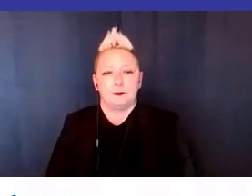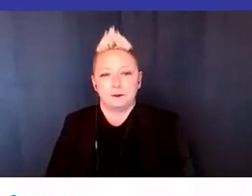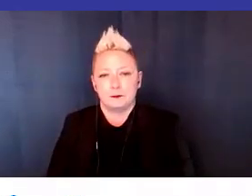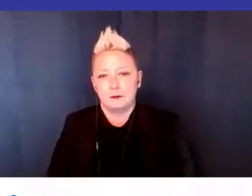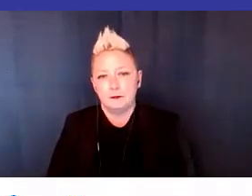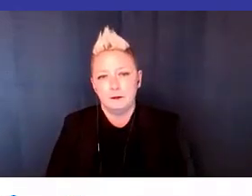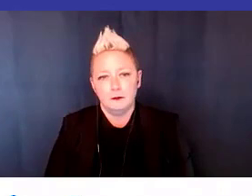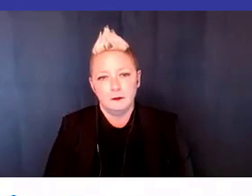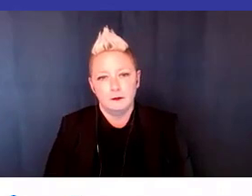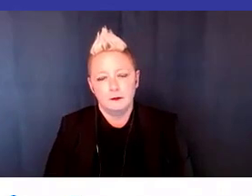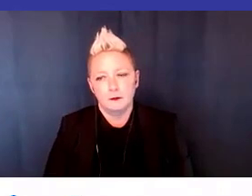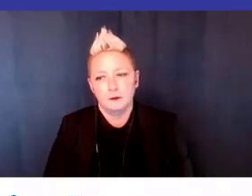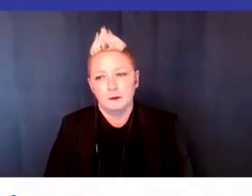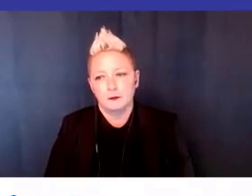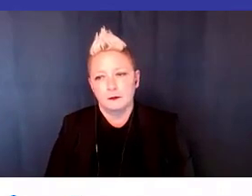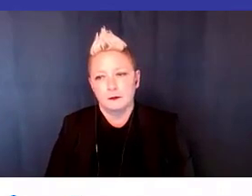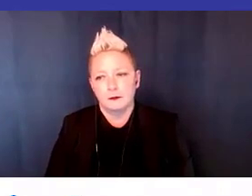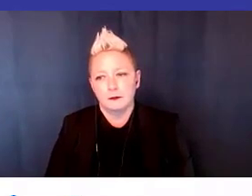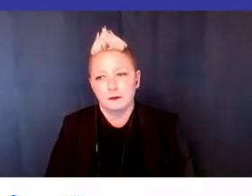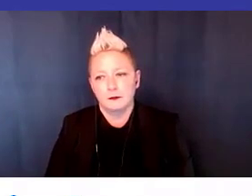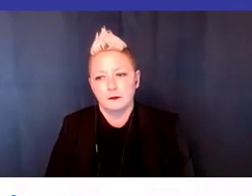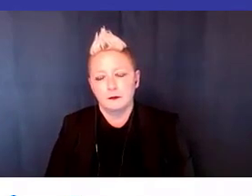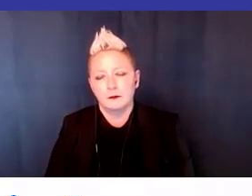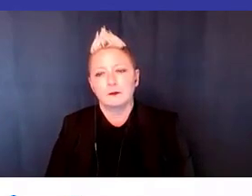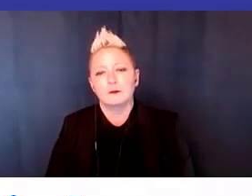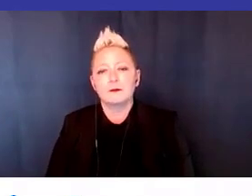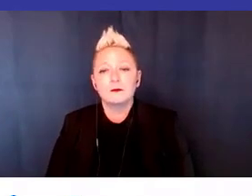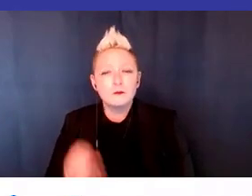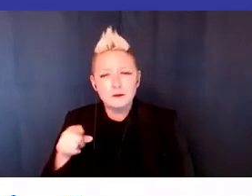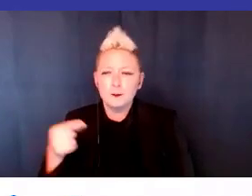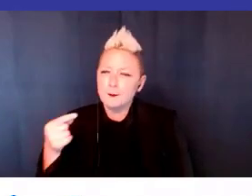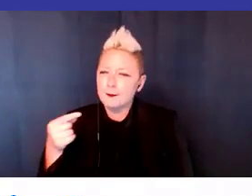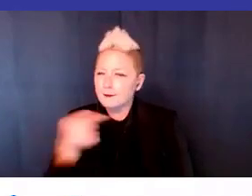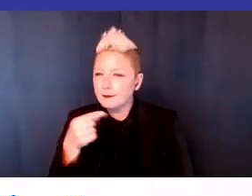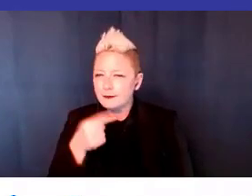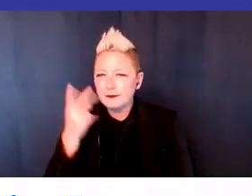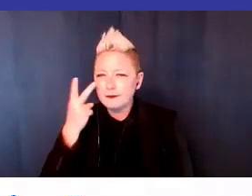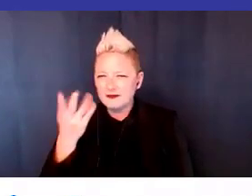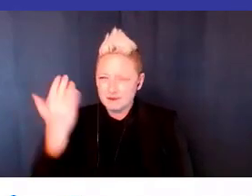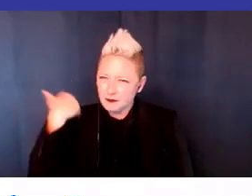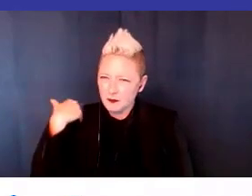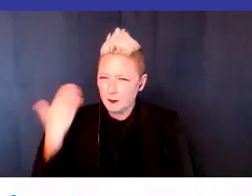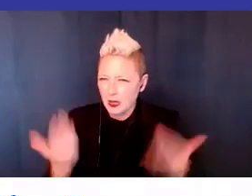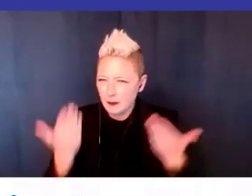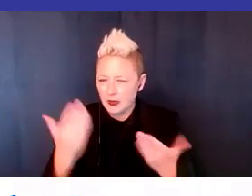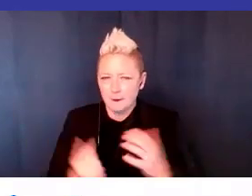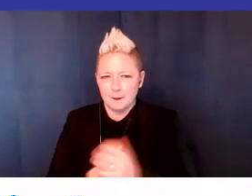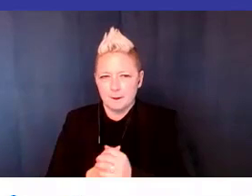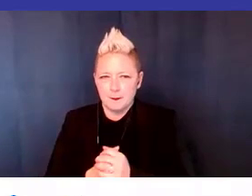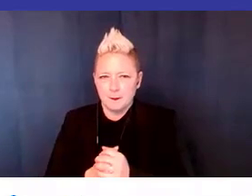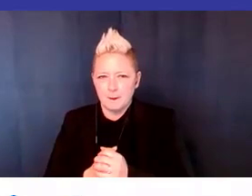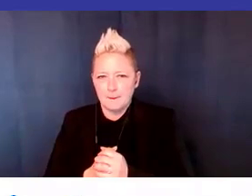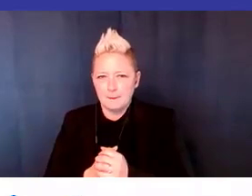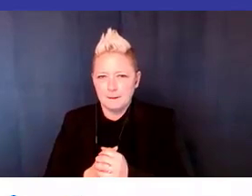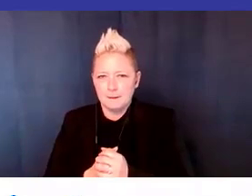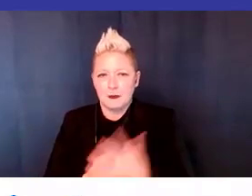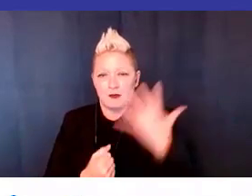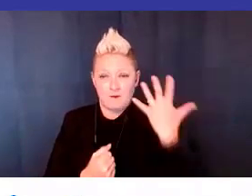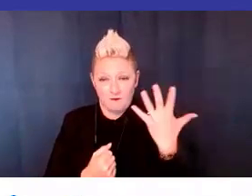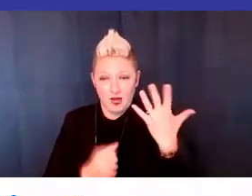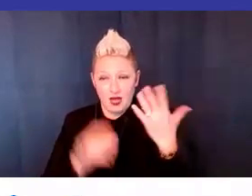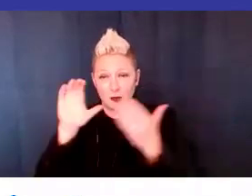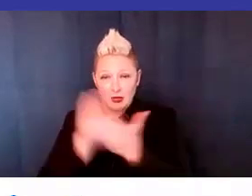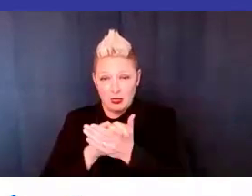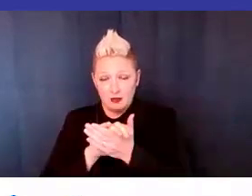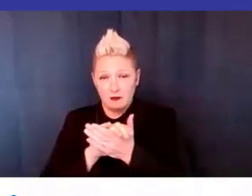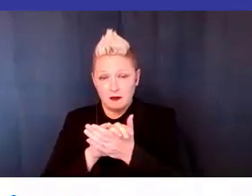We'd like to draw your attention to something that you may have seen already if you've been around. These are the 5 beliefs that are the core of the college